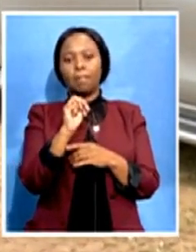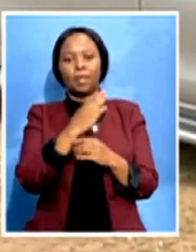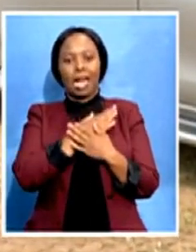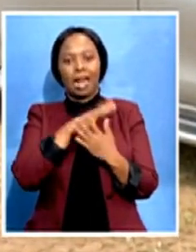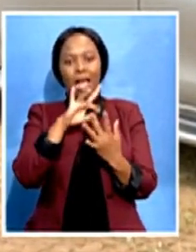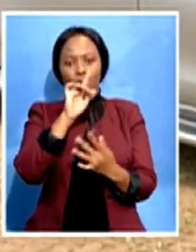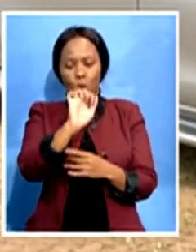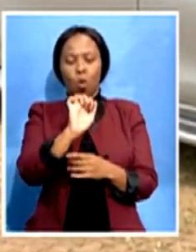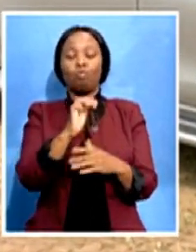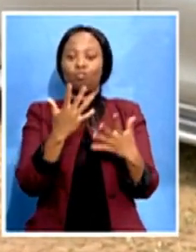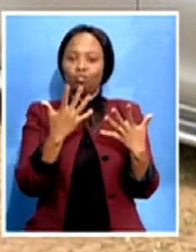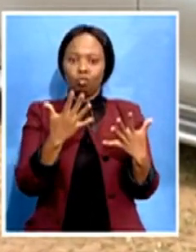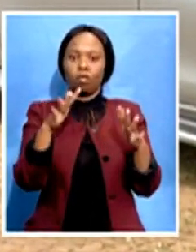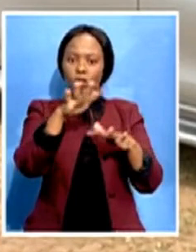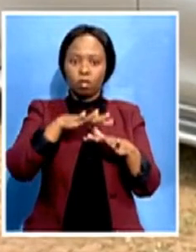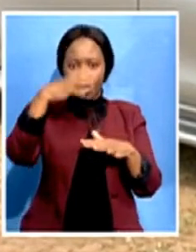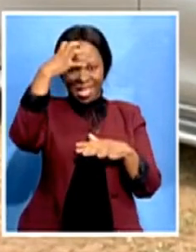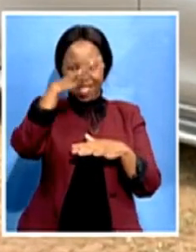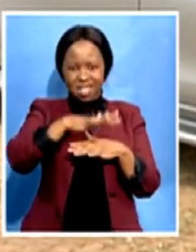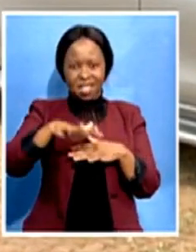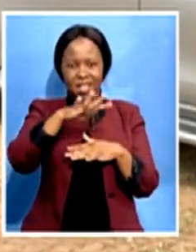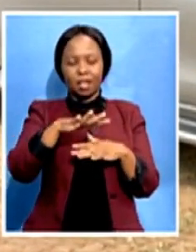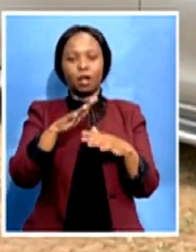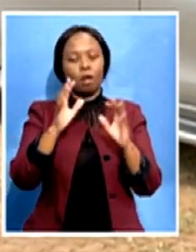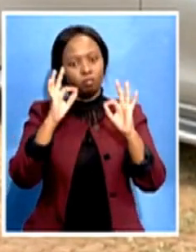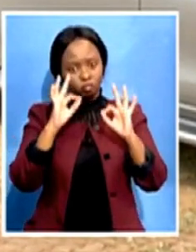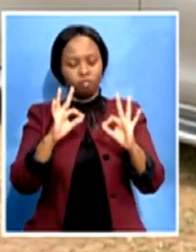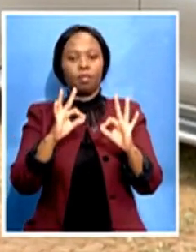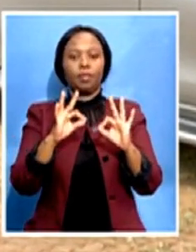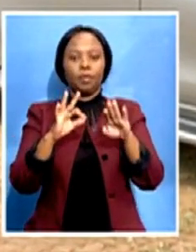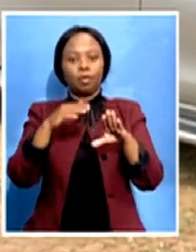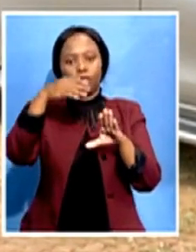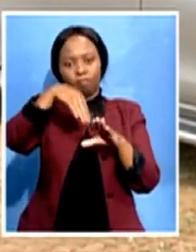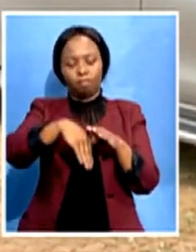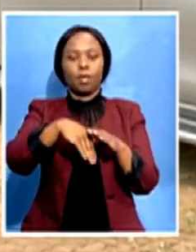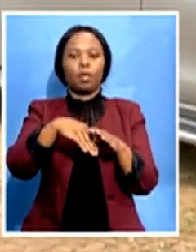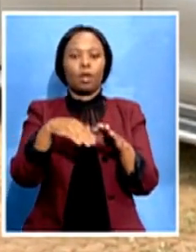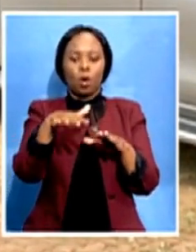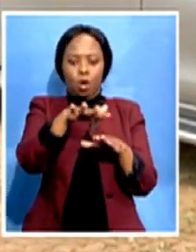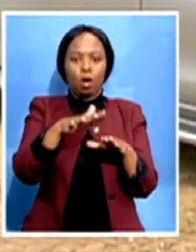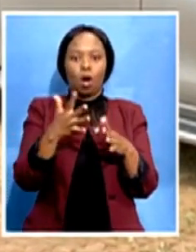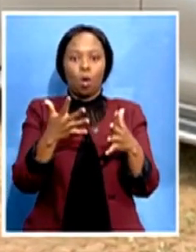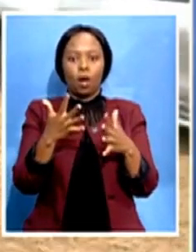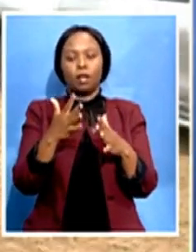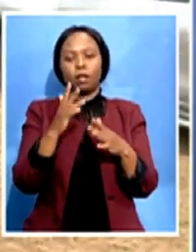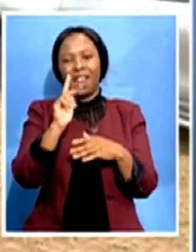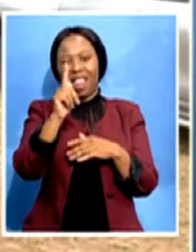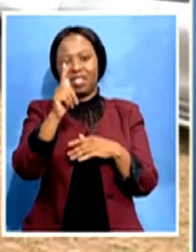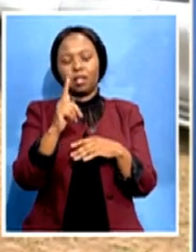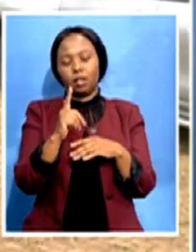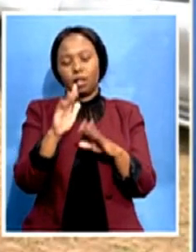official planting of the king, which is expected to take place late at night today. Thank you. Simphiwe, thank you